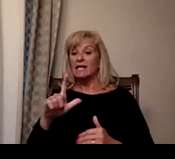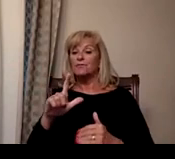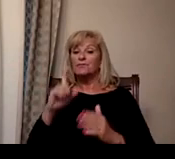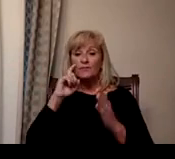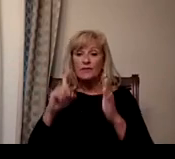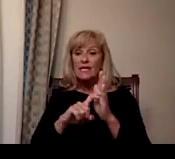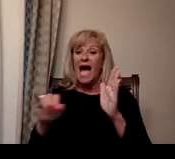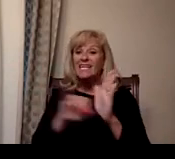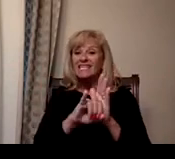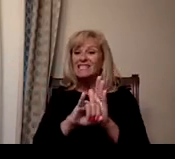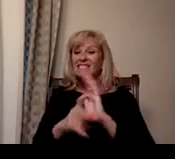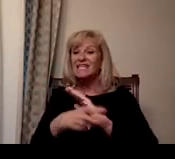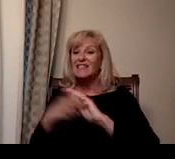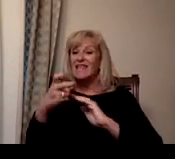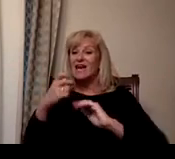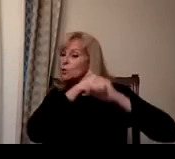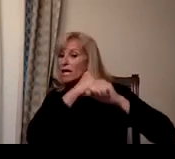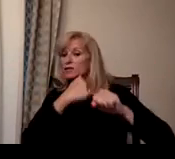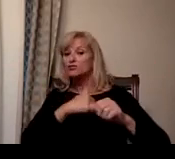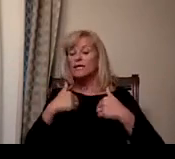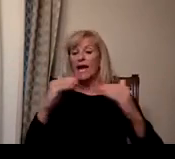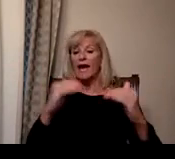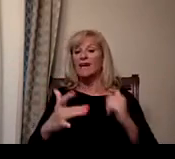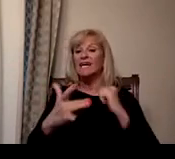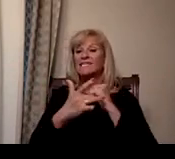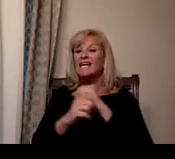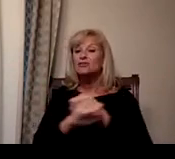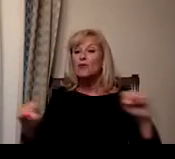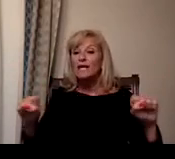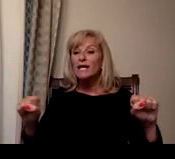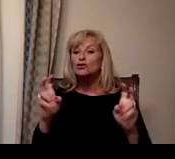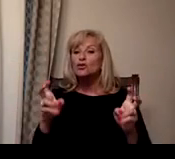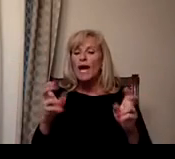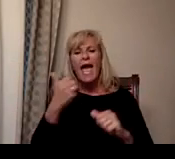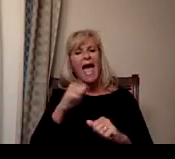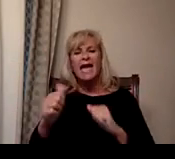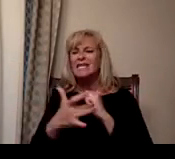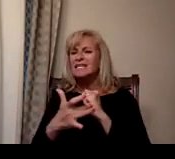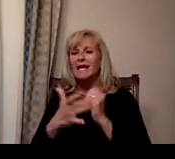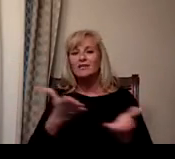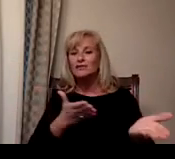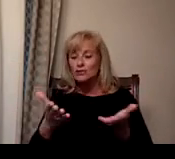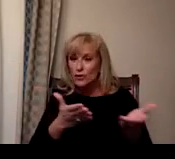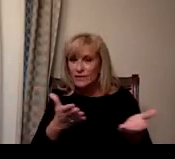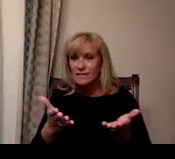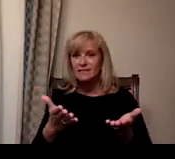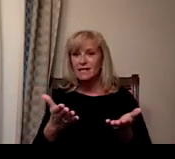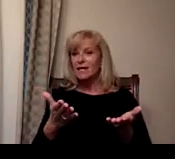credit monitoring. We have Tech Rescue for any type of technical service. I mean, from